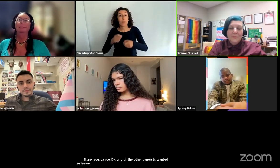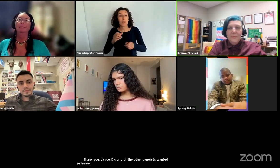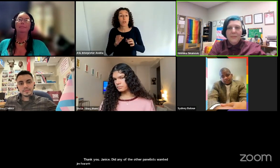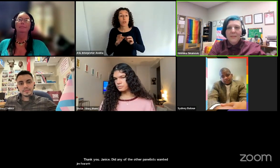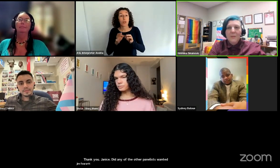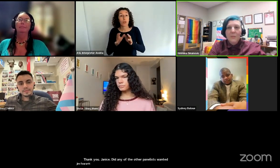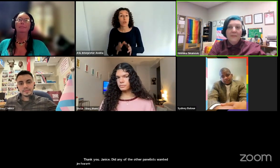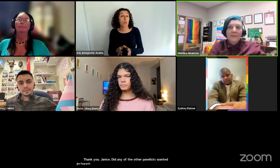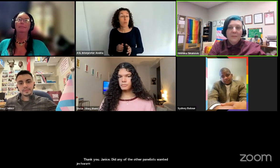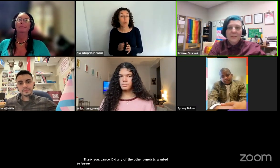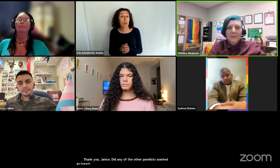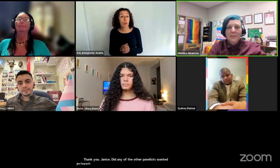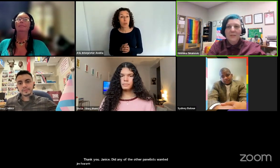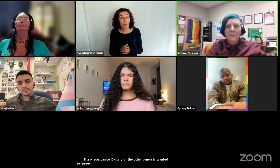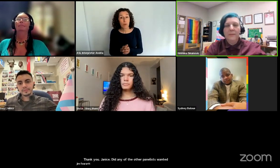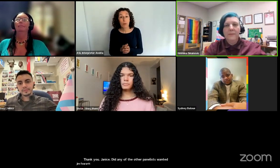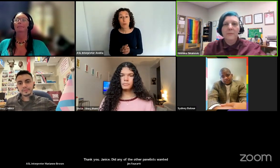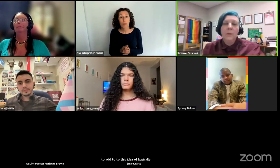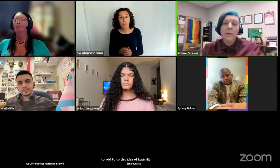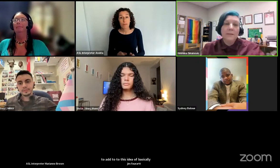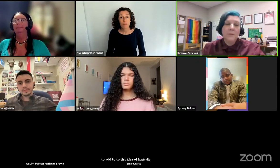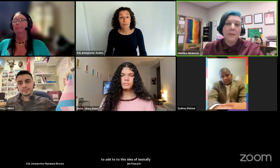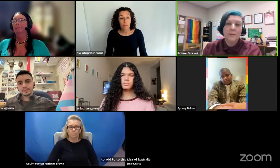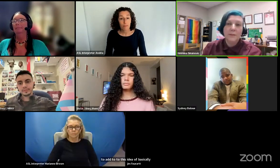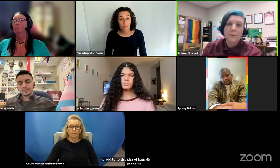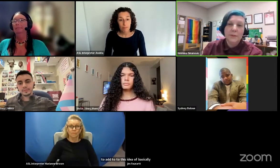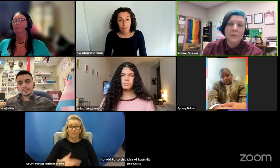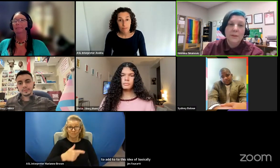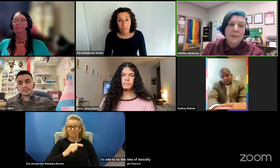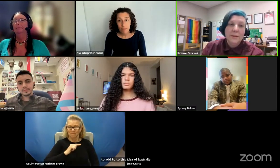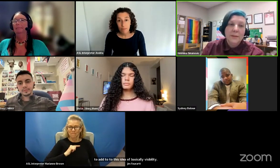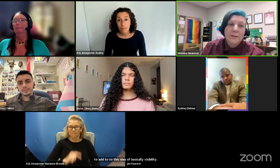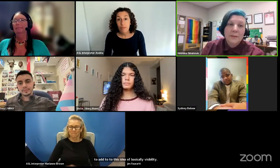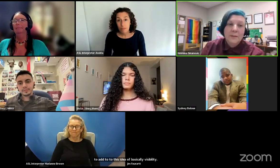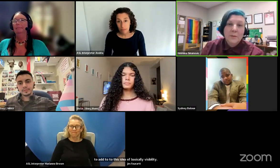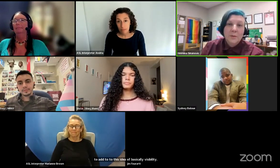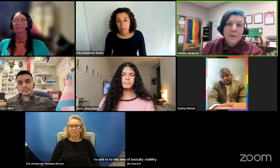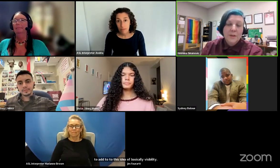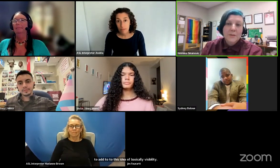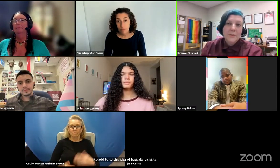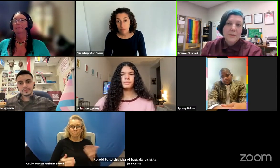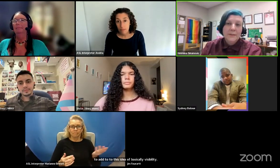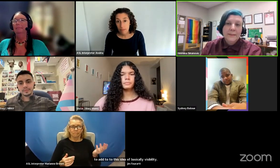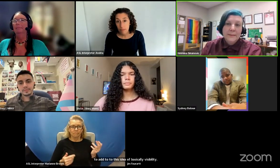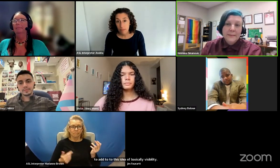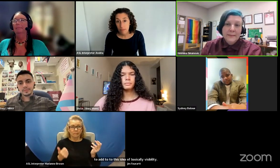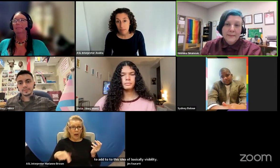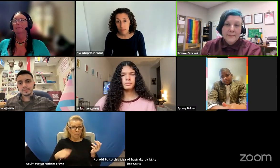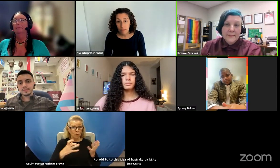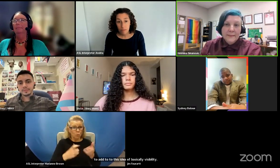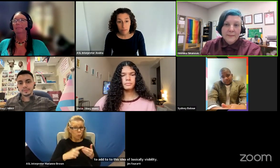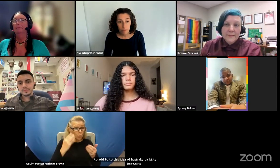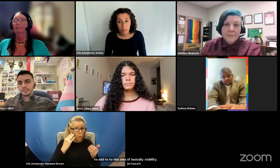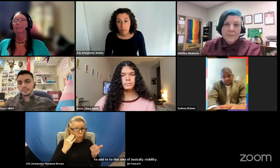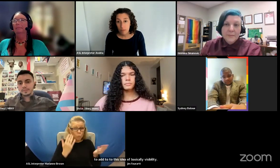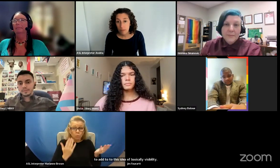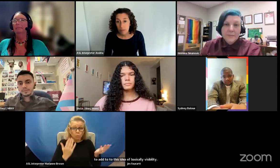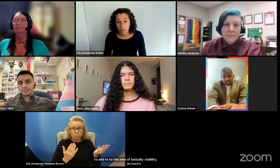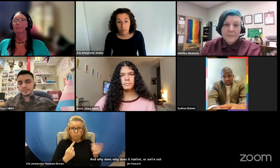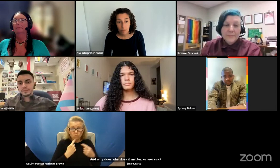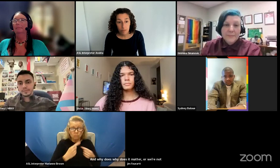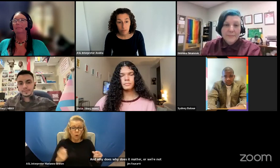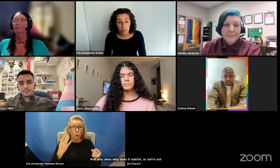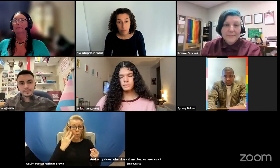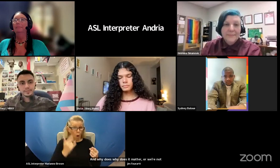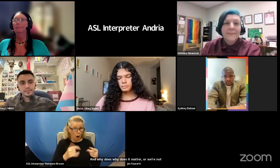this idea of basically why visibility and why does it matter or not? I'd like